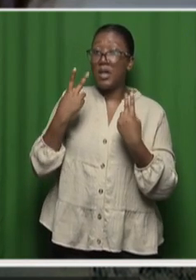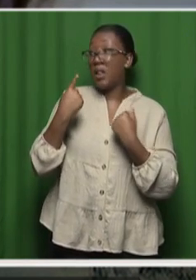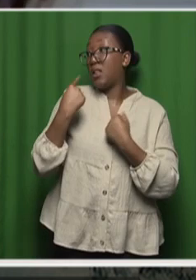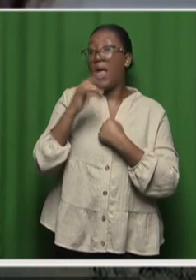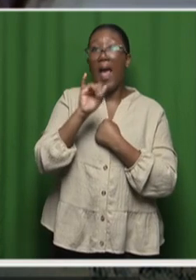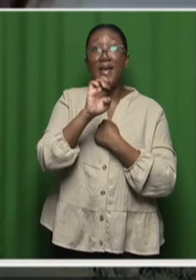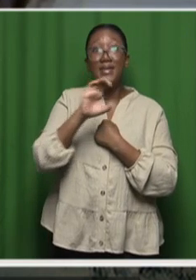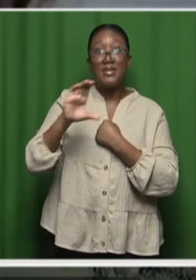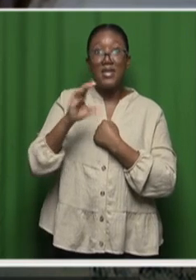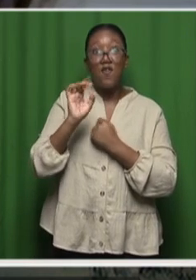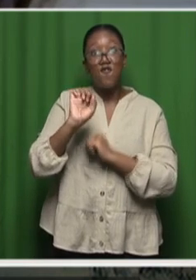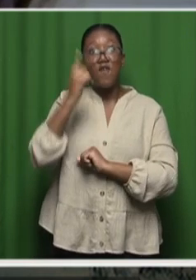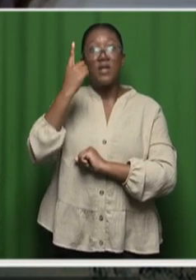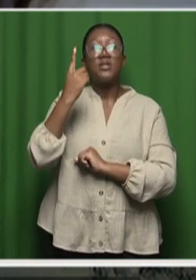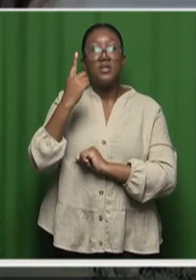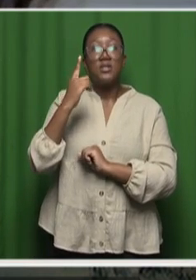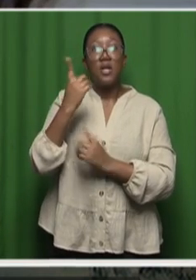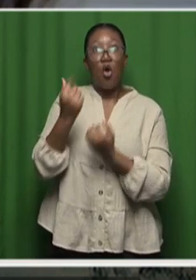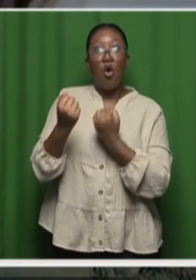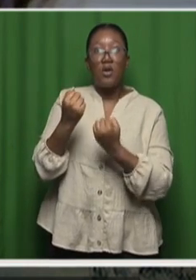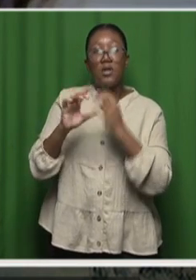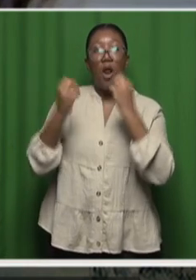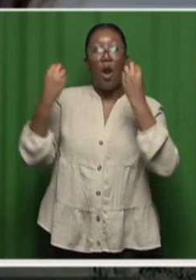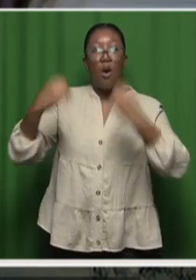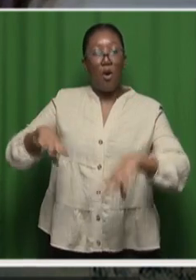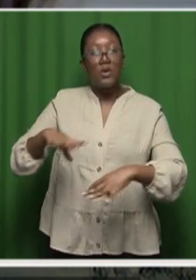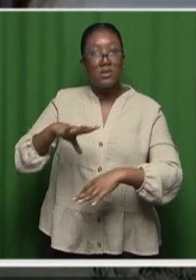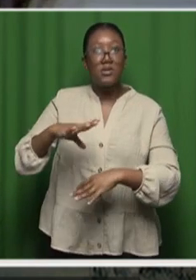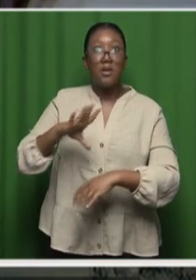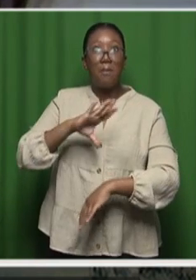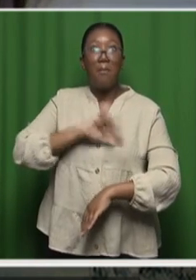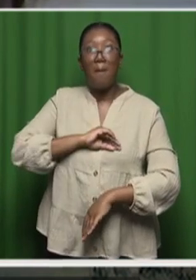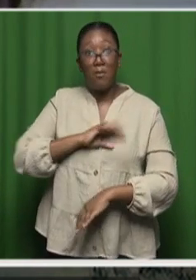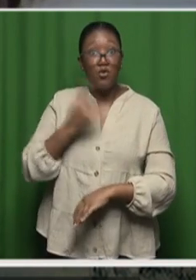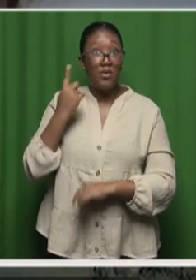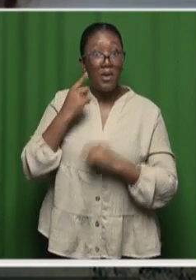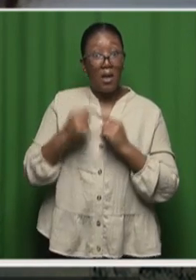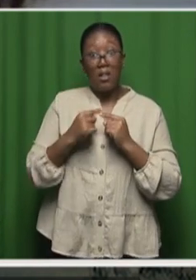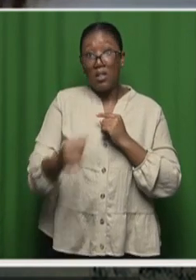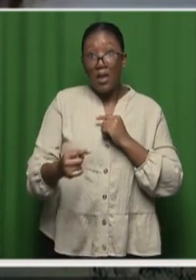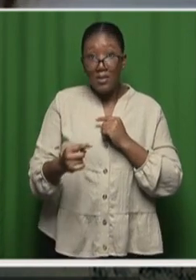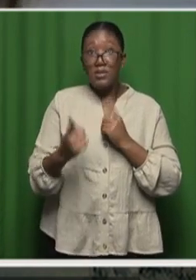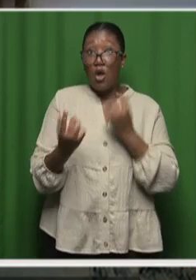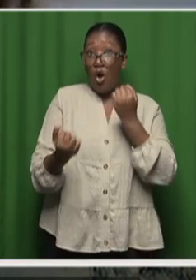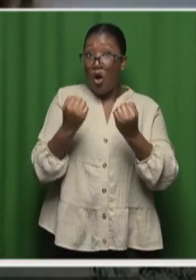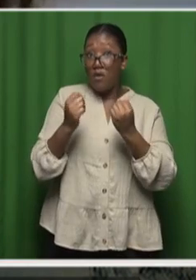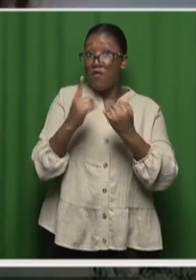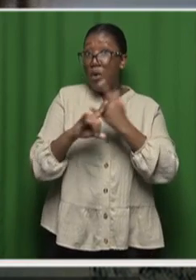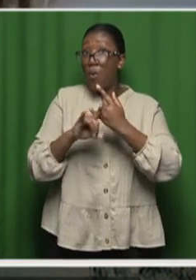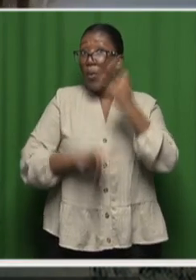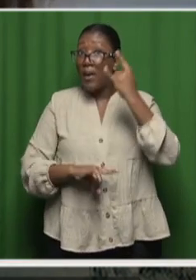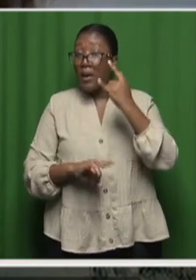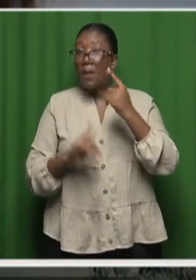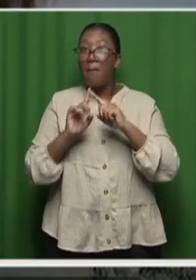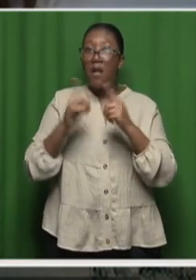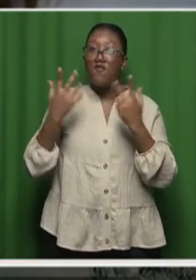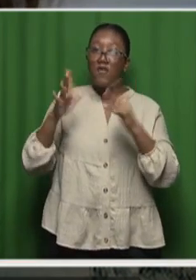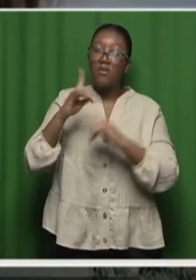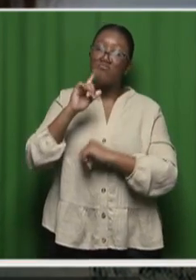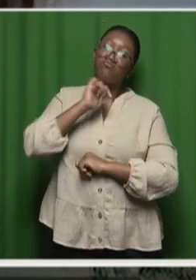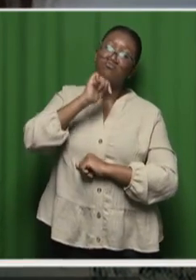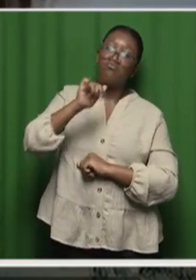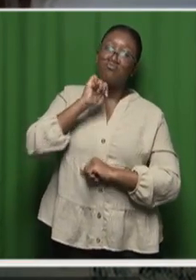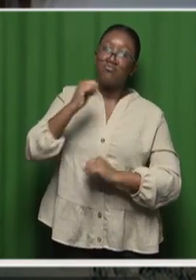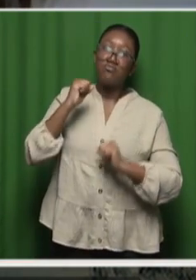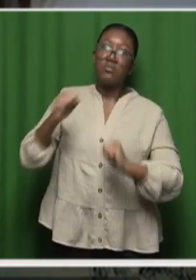Court. That was their first blow. What about this one? Do you think they stand a good chance here, even though they have said no matter what, if they do lose,